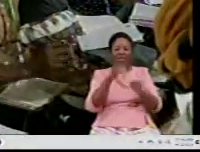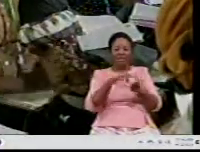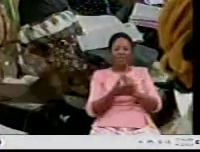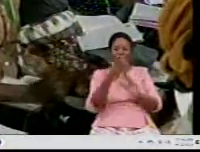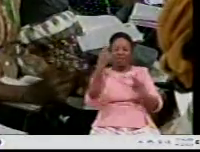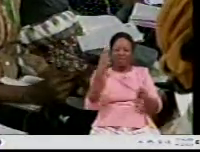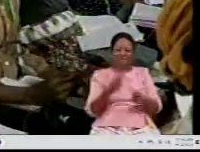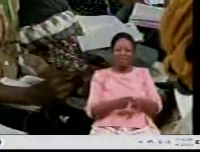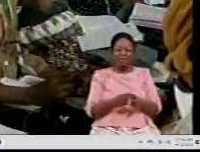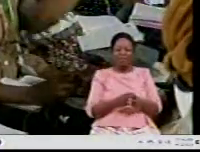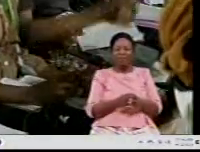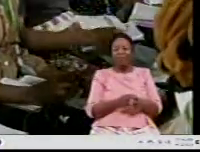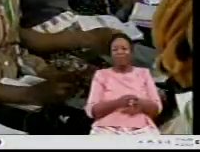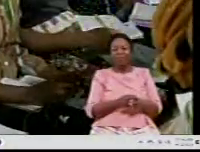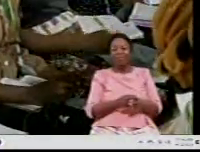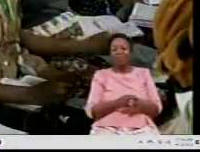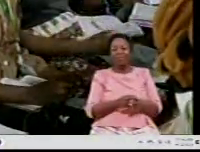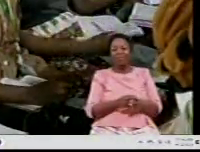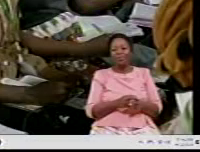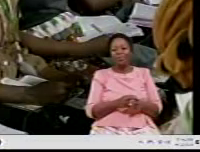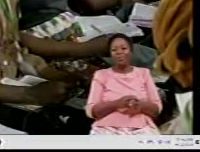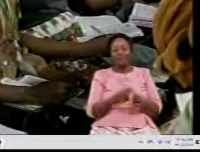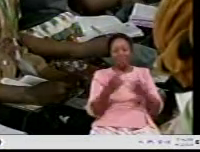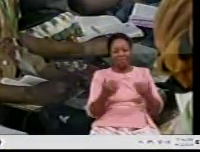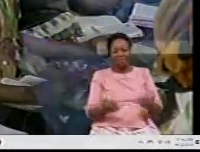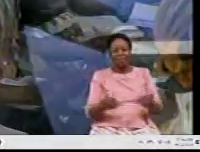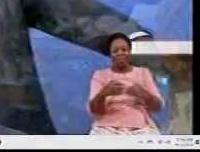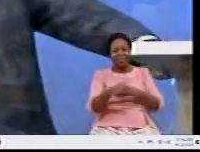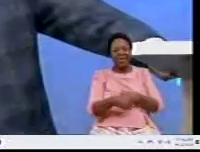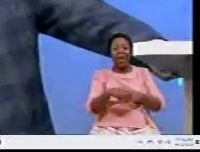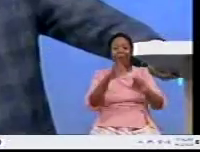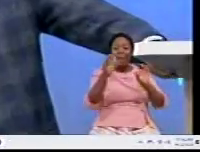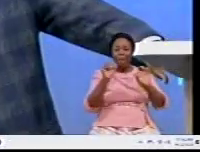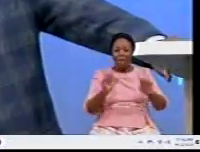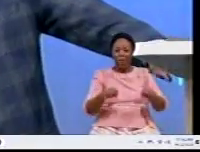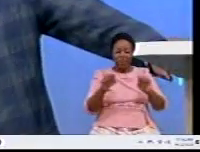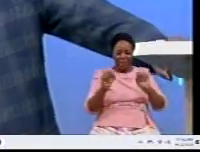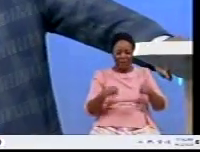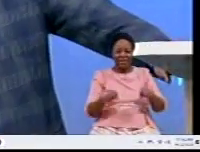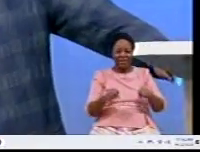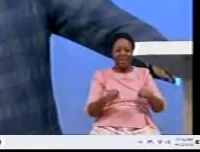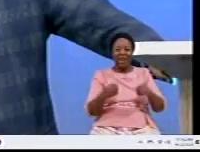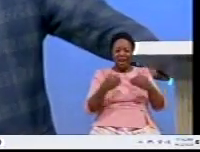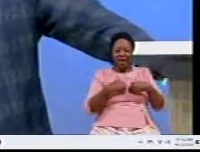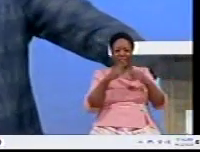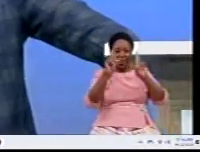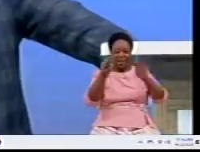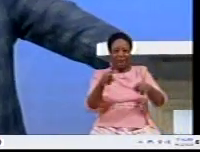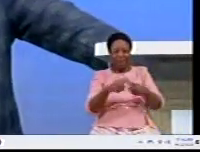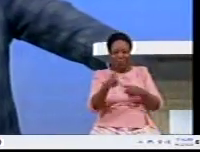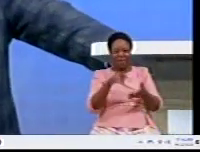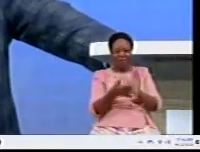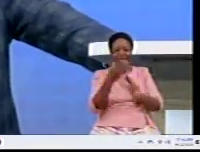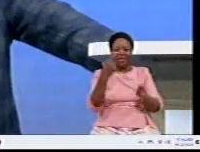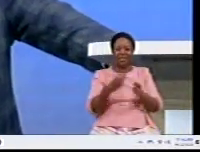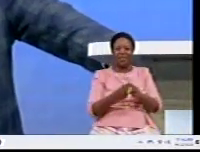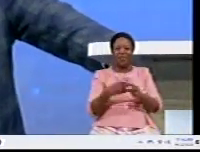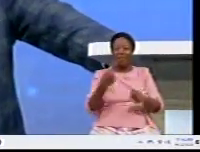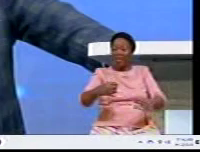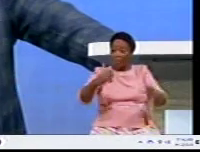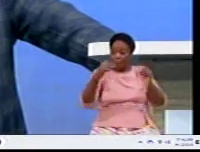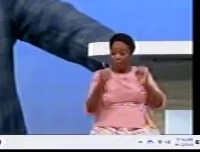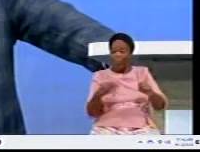name. Tonight, possibilities have come to you. The power of